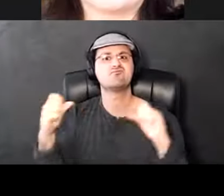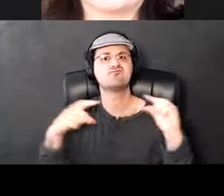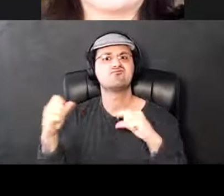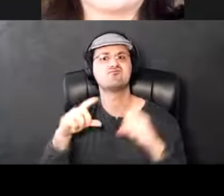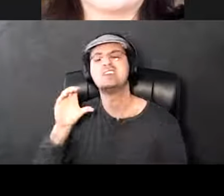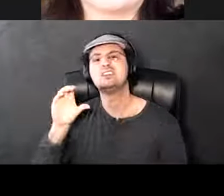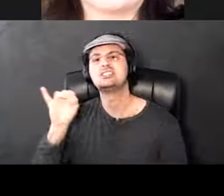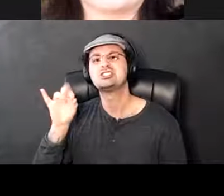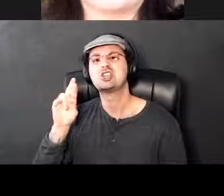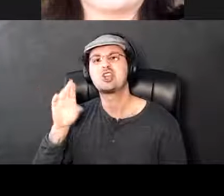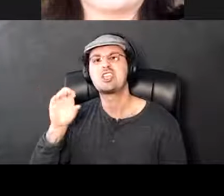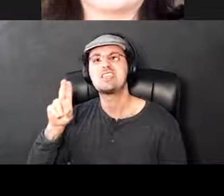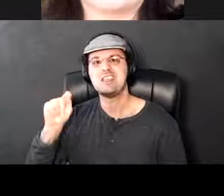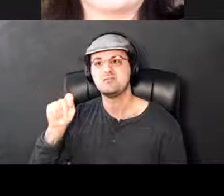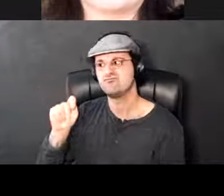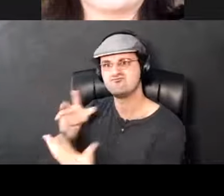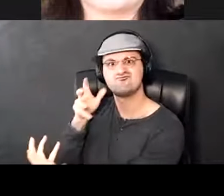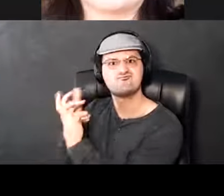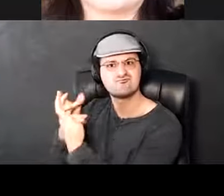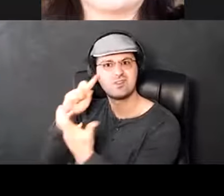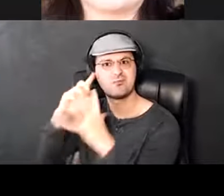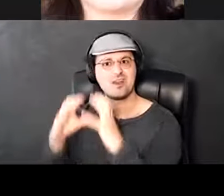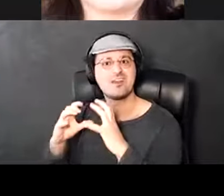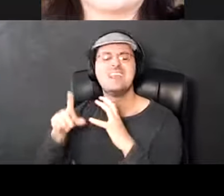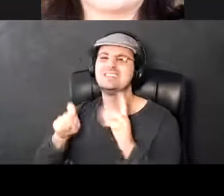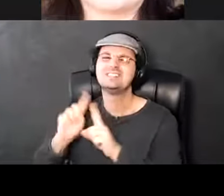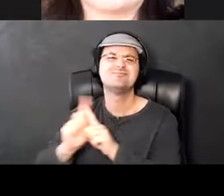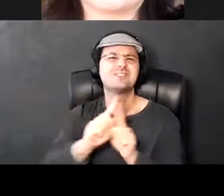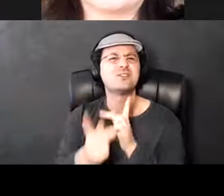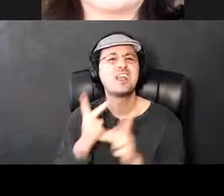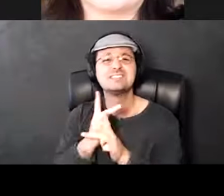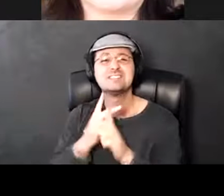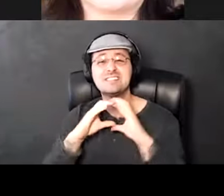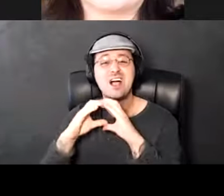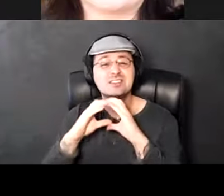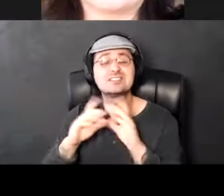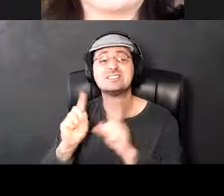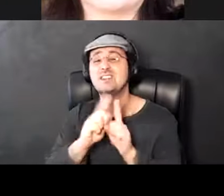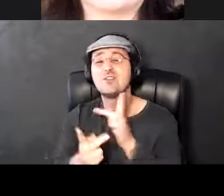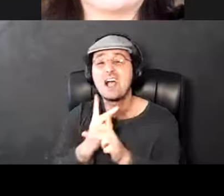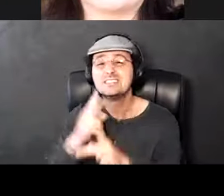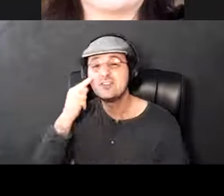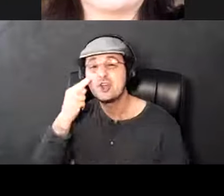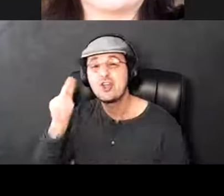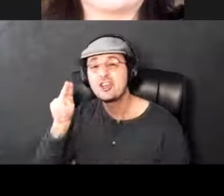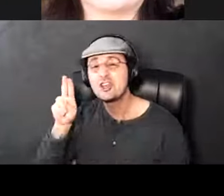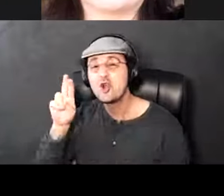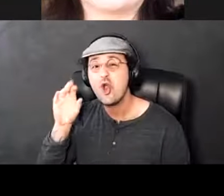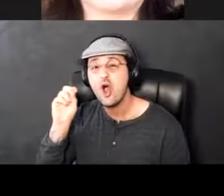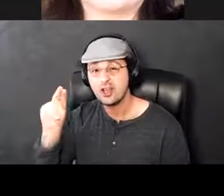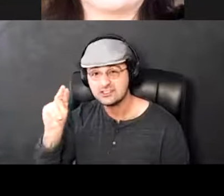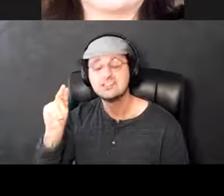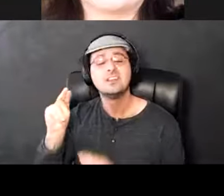brain, they require a lot of different cell types, right? A lot of different kinds of neurons, but